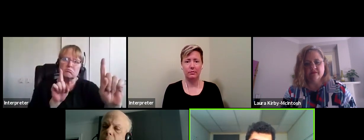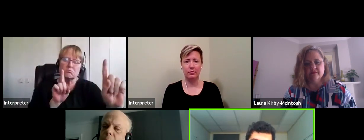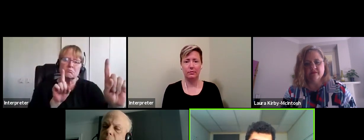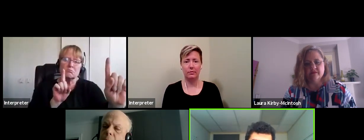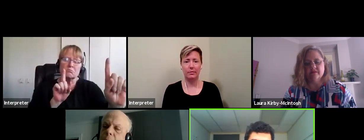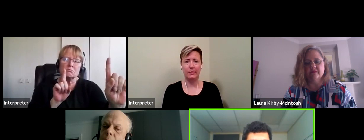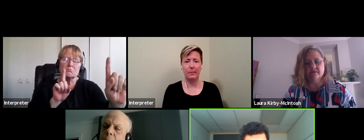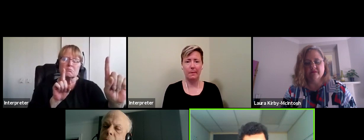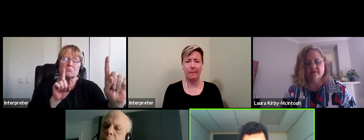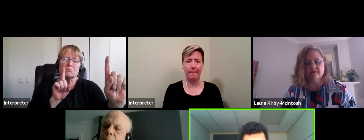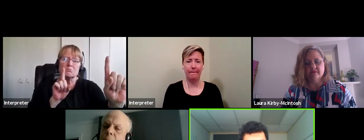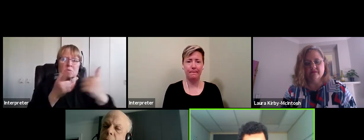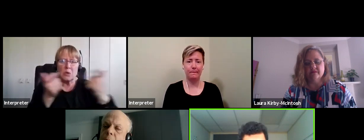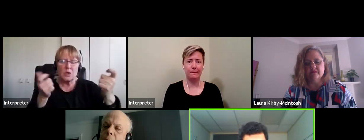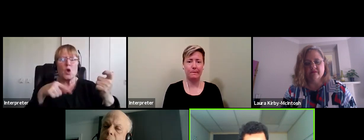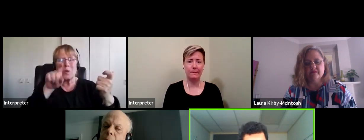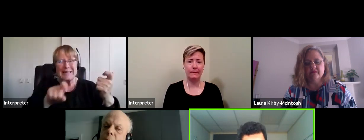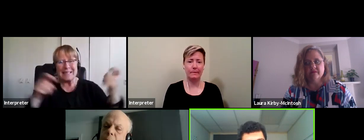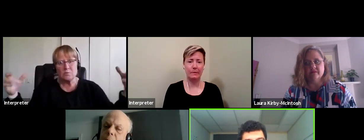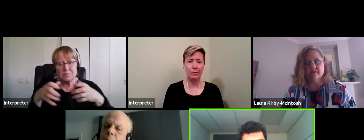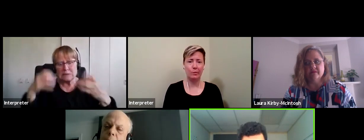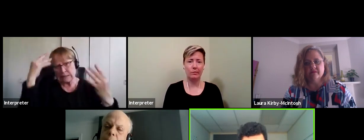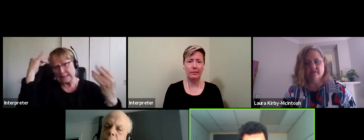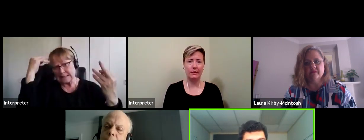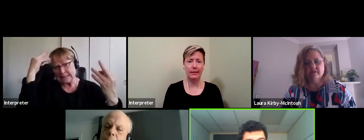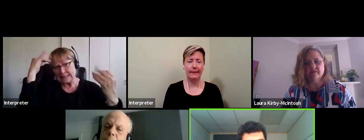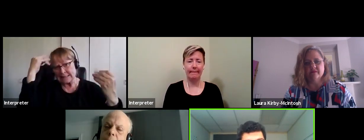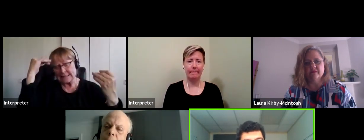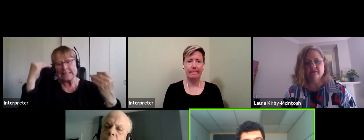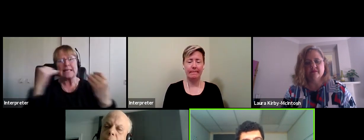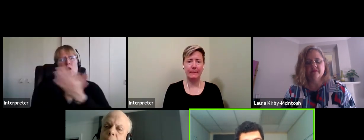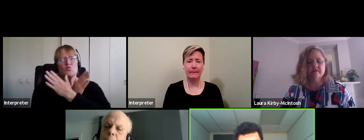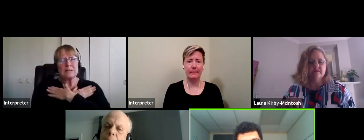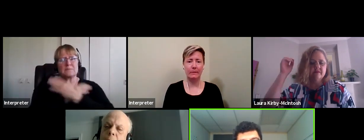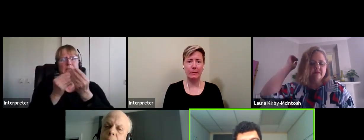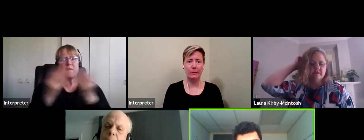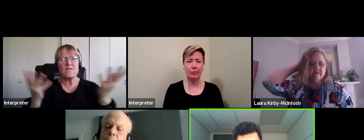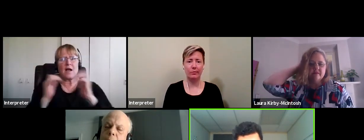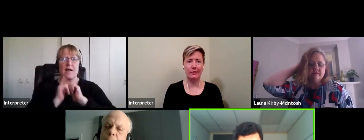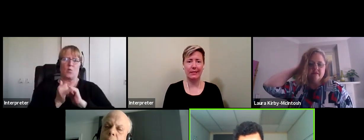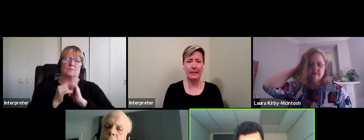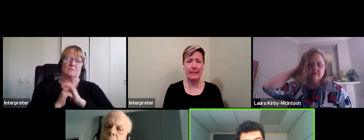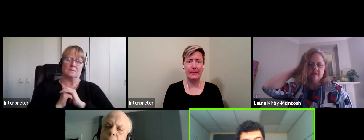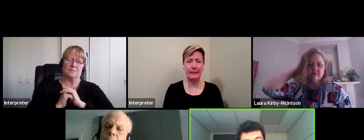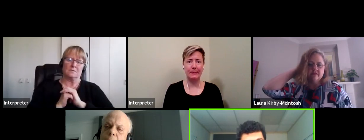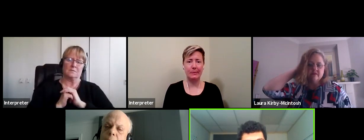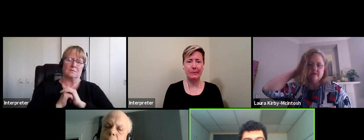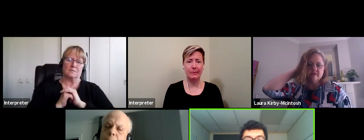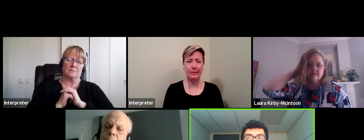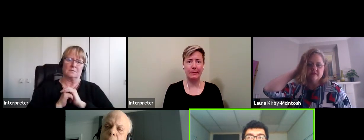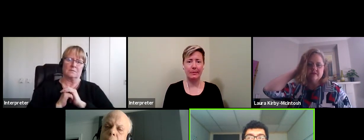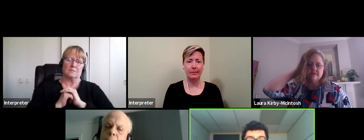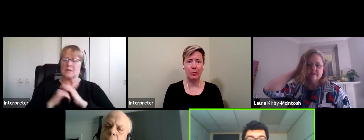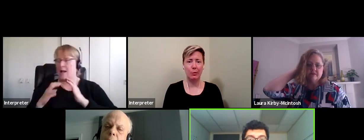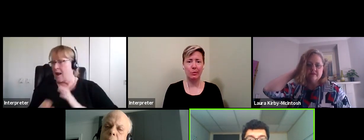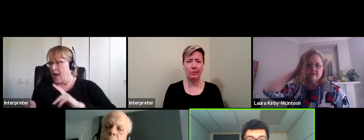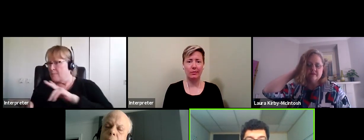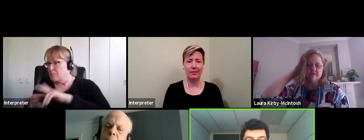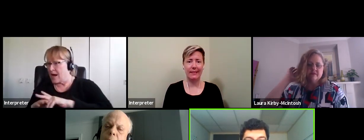of thing. We need to put our heads together to figure out an approach to respite that gives families and the people they support a break